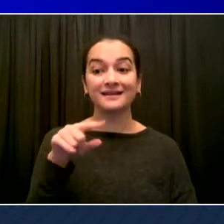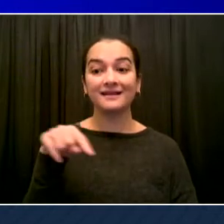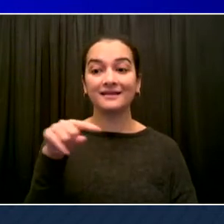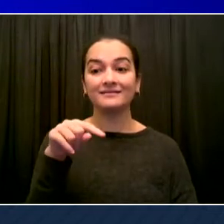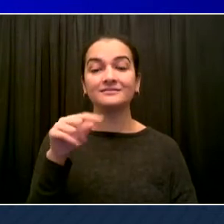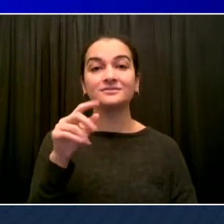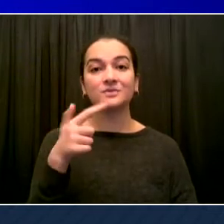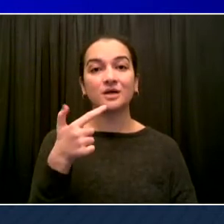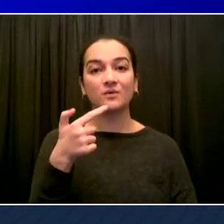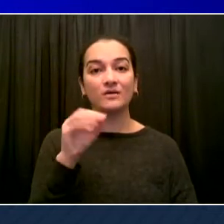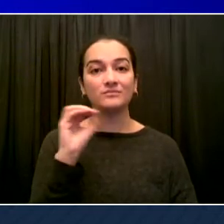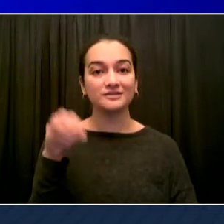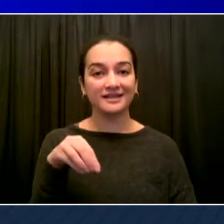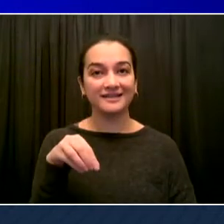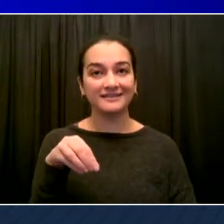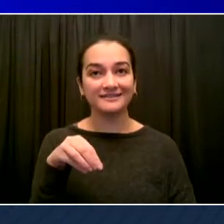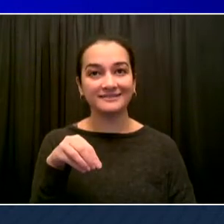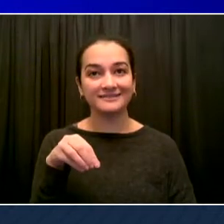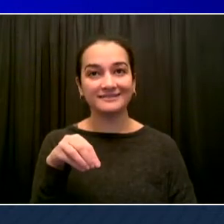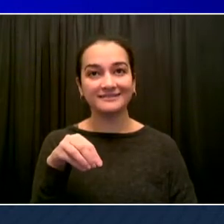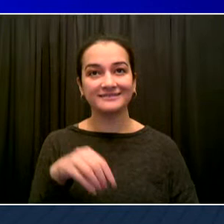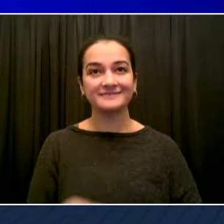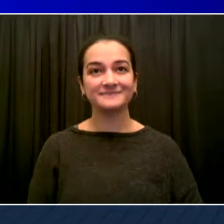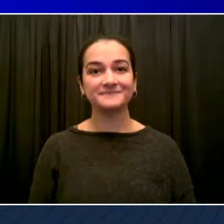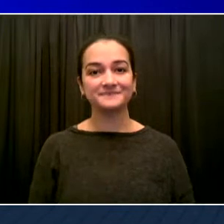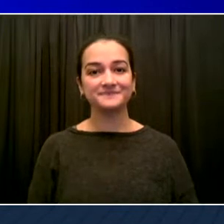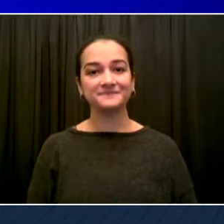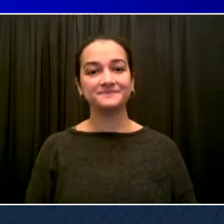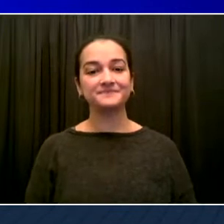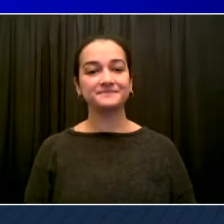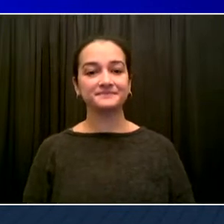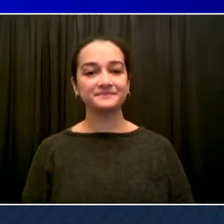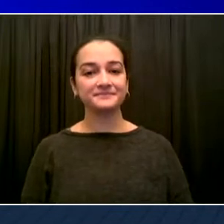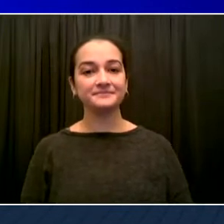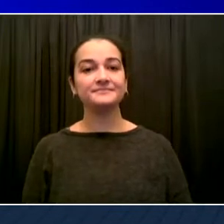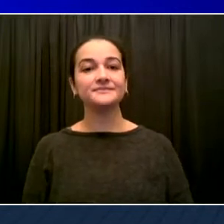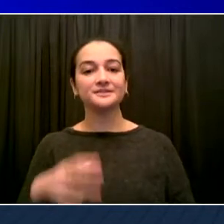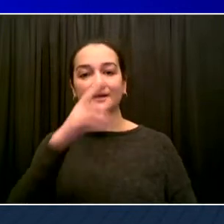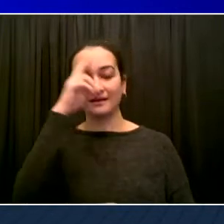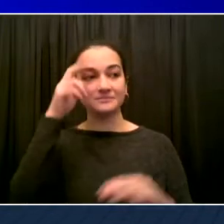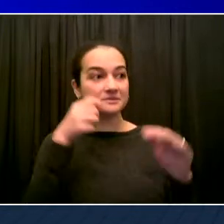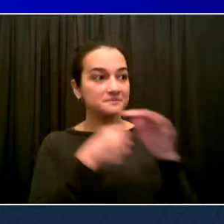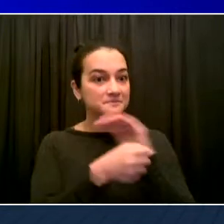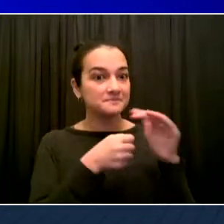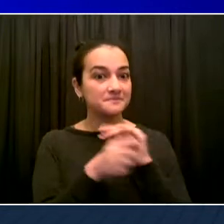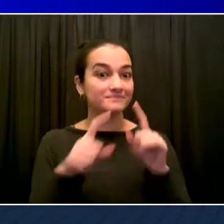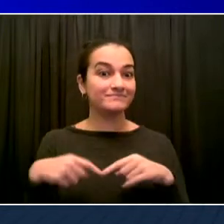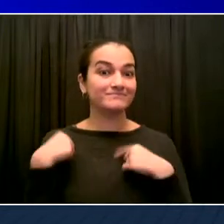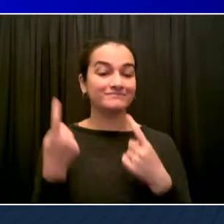20.69%. Hospitalization rate per 100,000 New Yorkers is